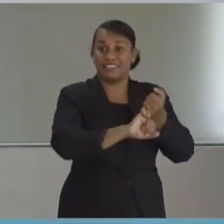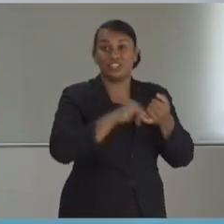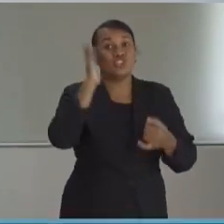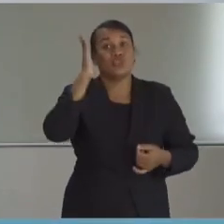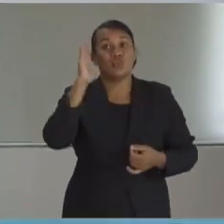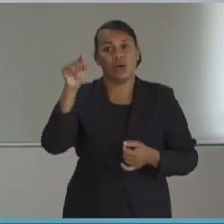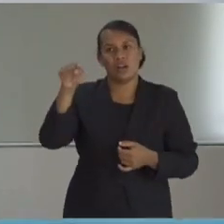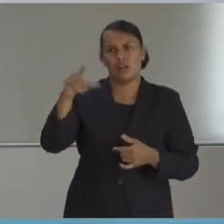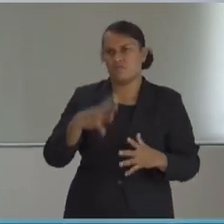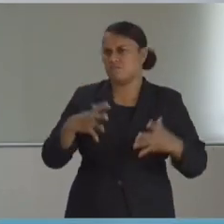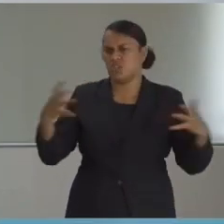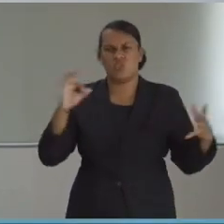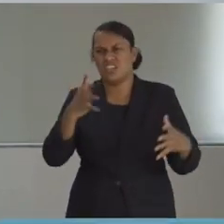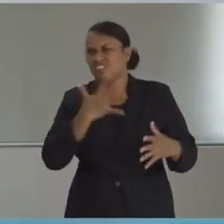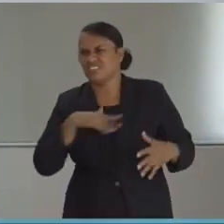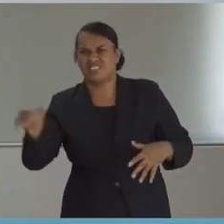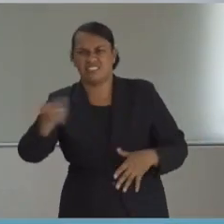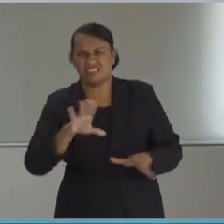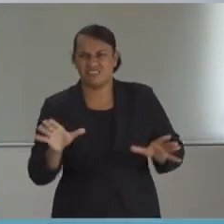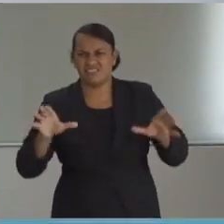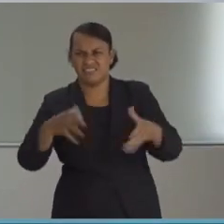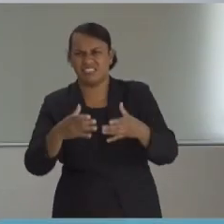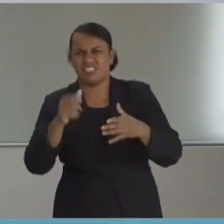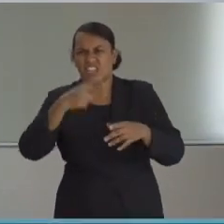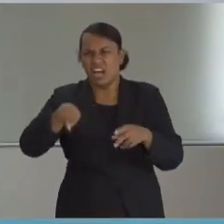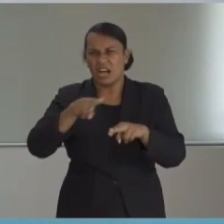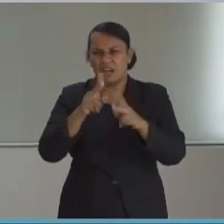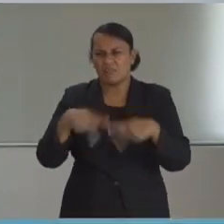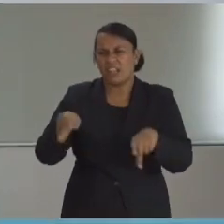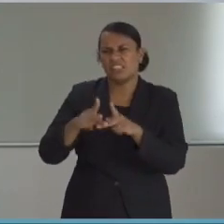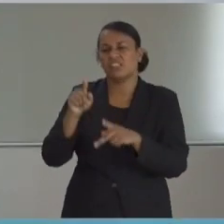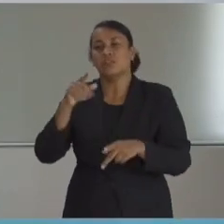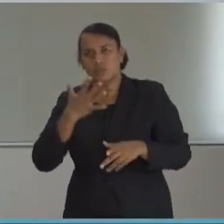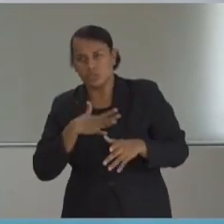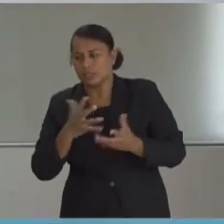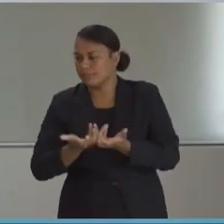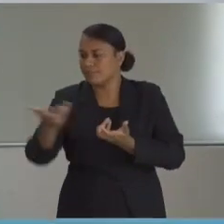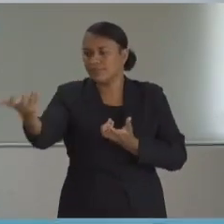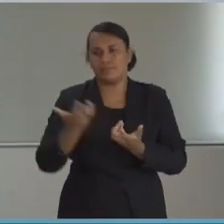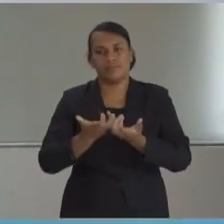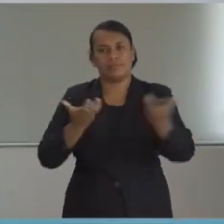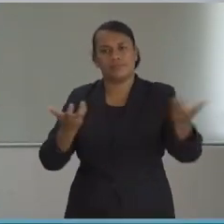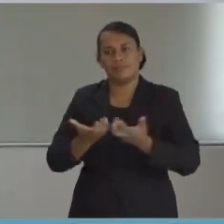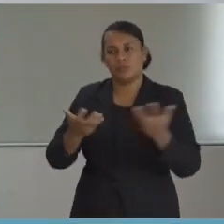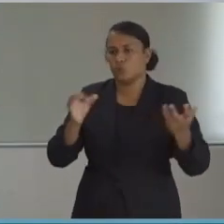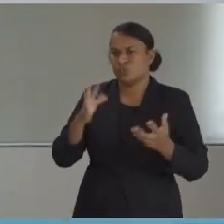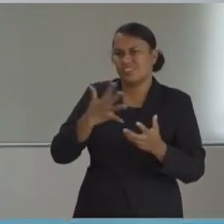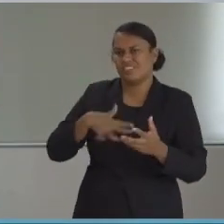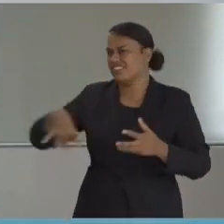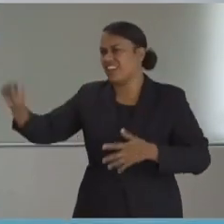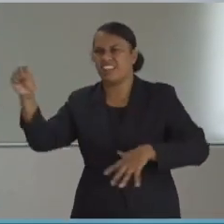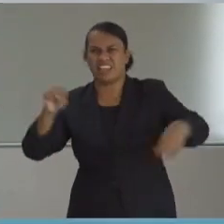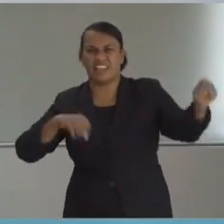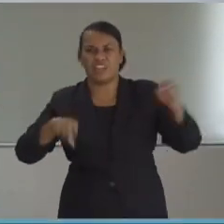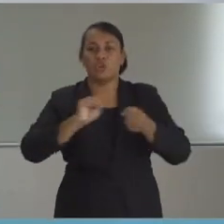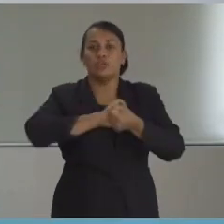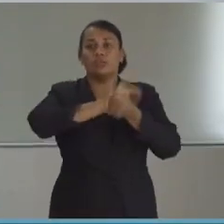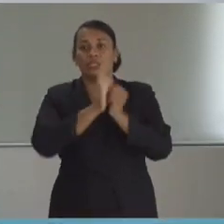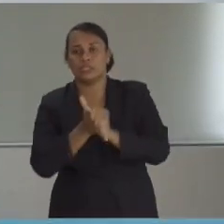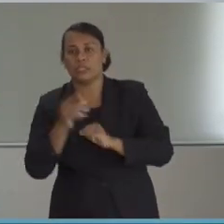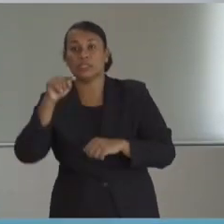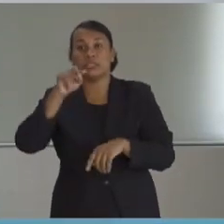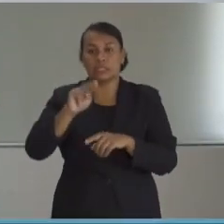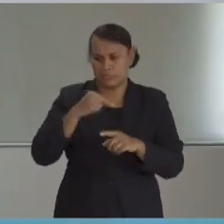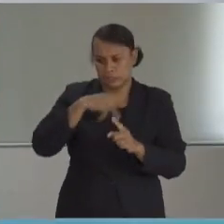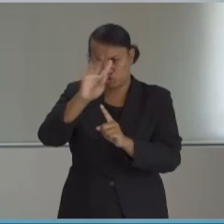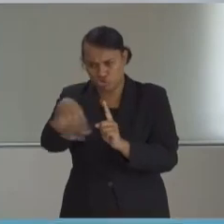Atovi, and they are going through the normal screening process because we don't want to take COVID into the islands. And of course, as we